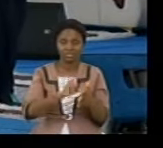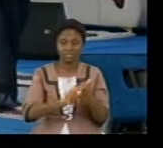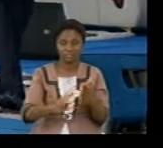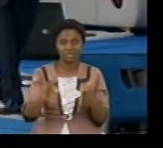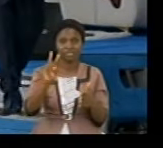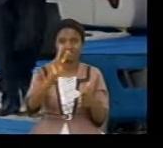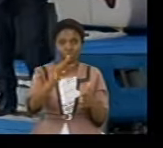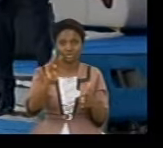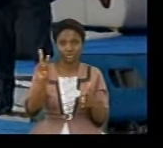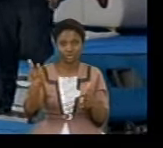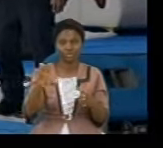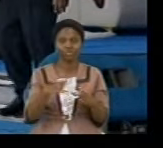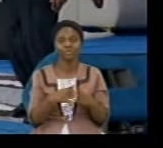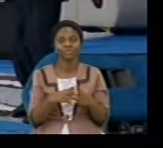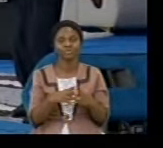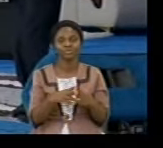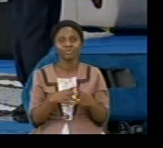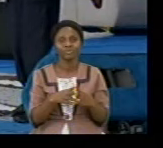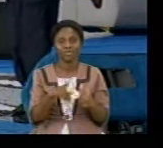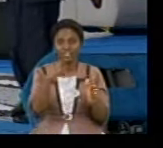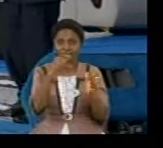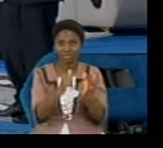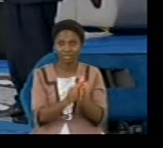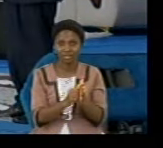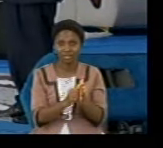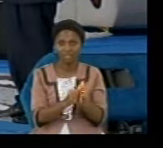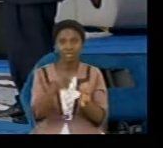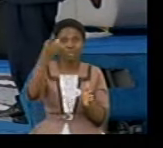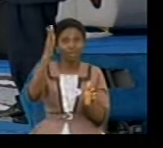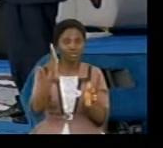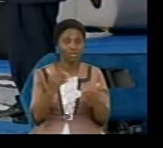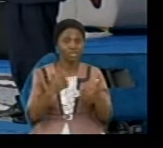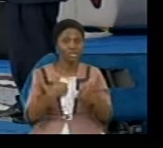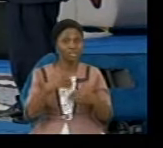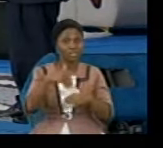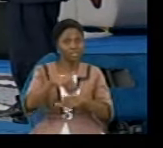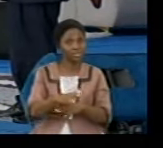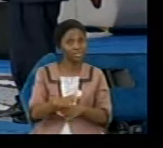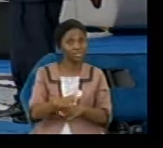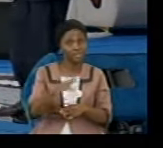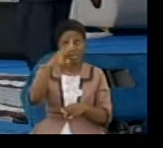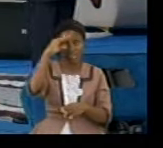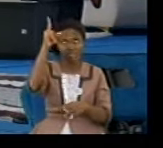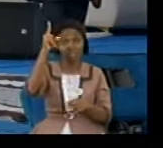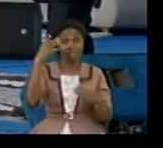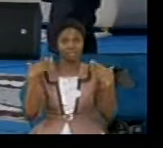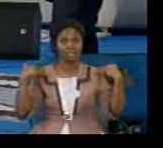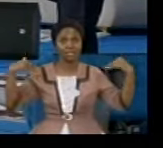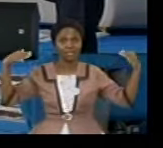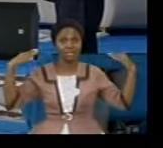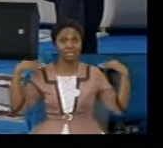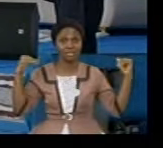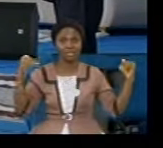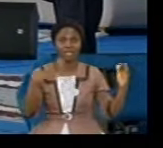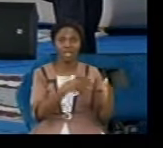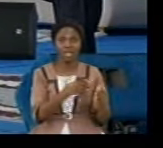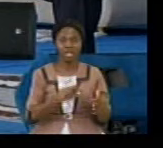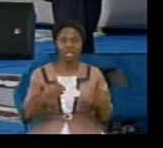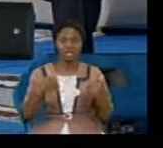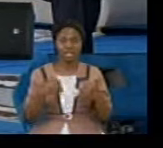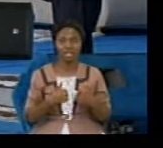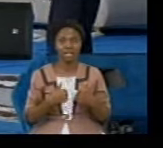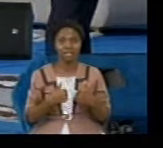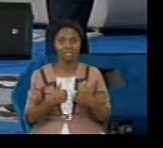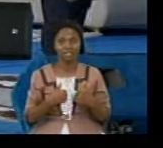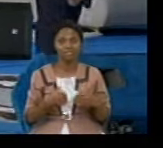at verse 22, it says God has sent his angel, and he has shut the